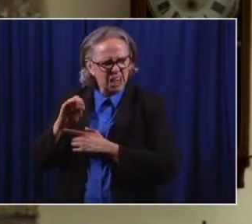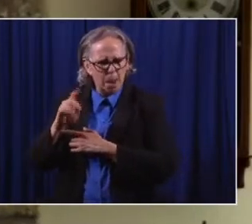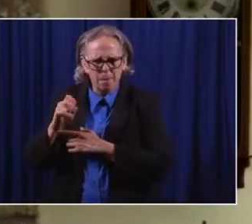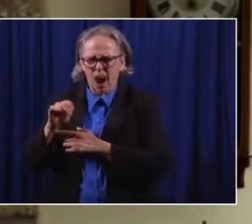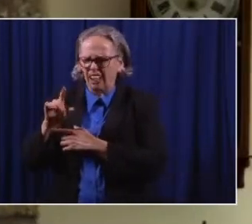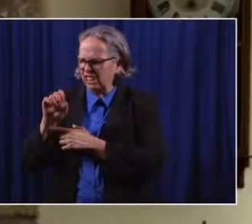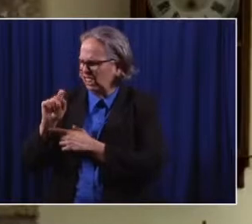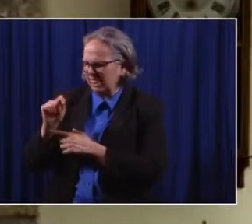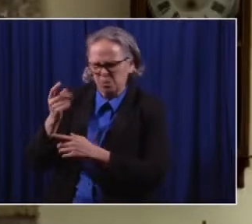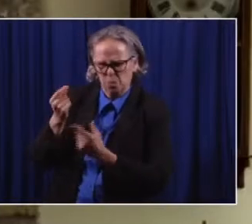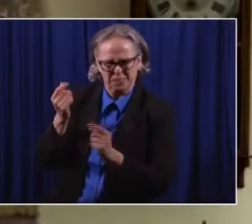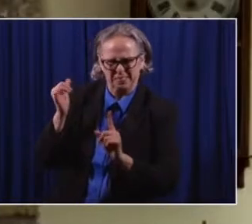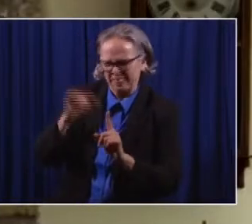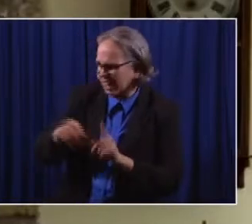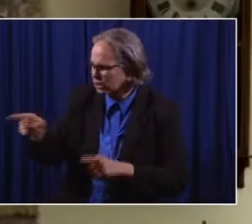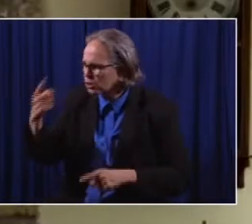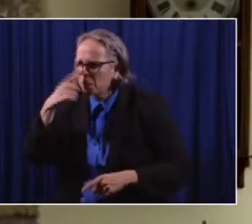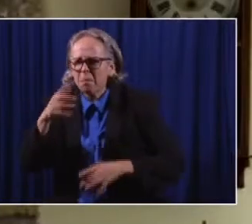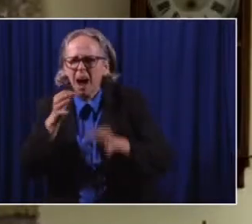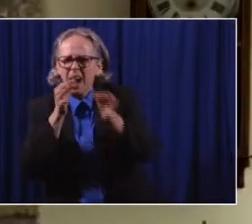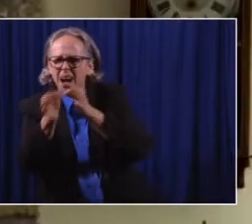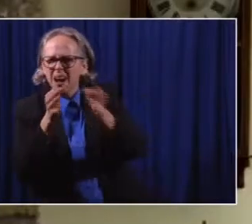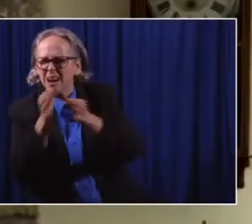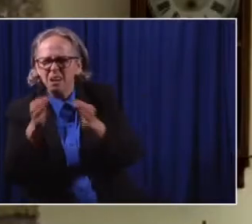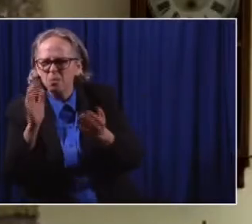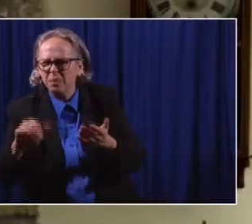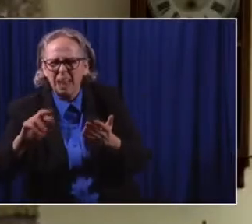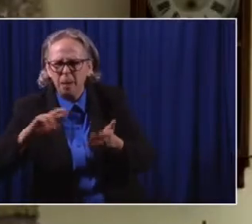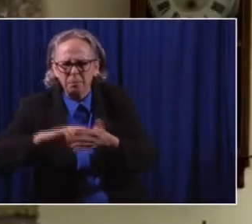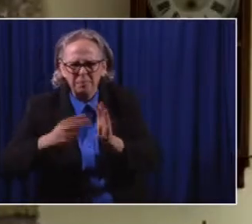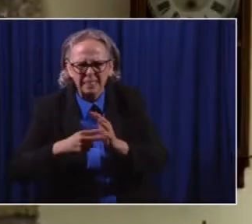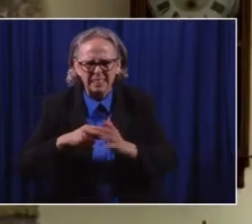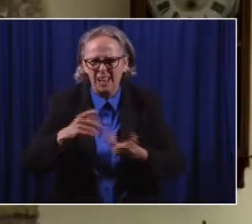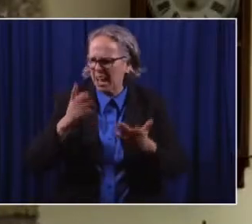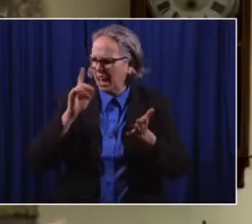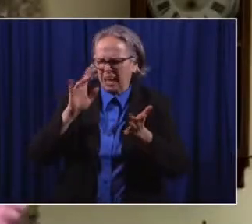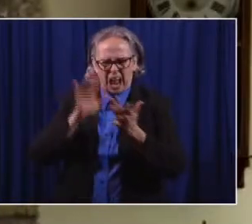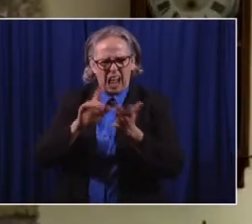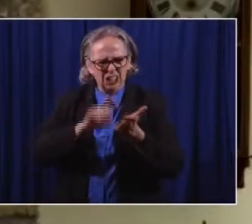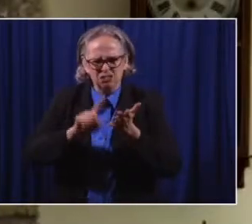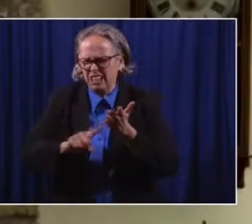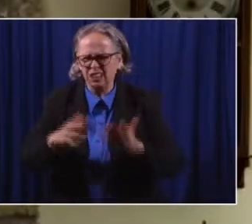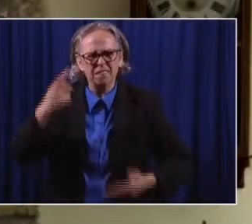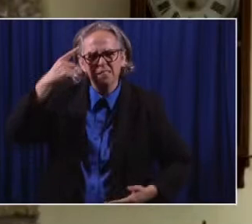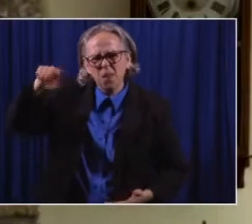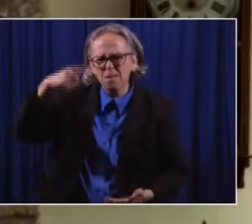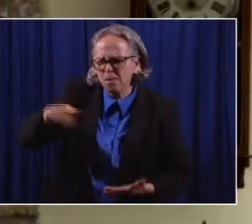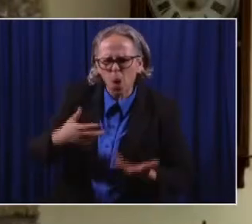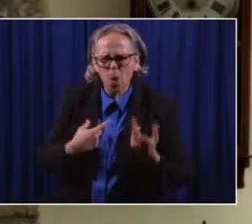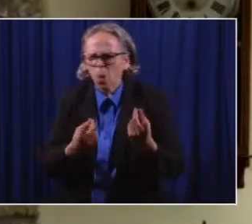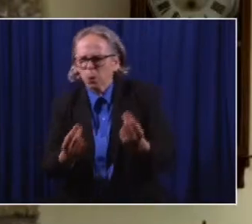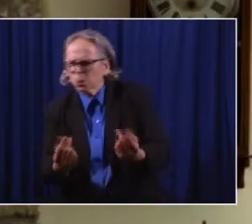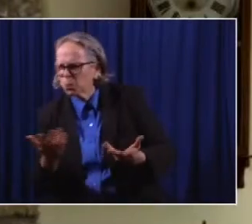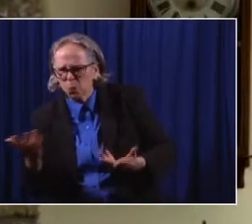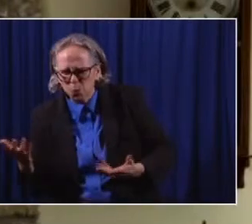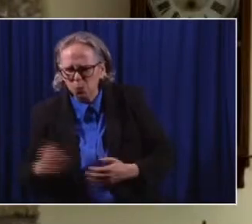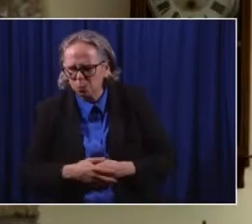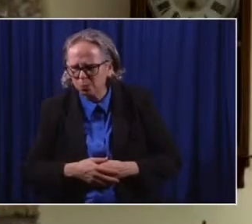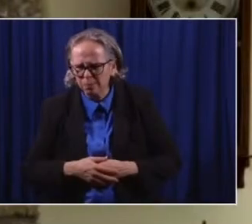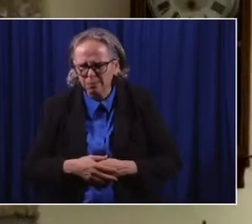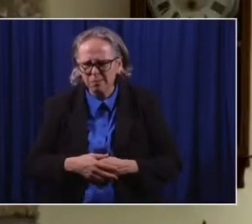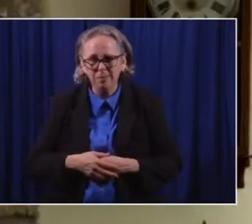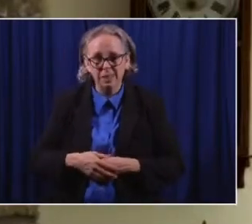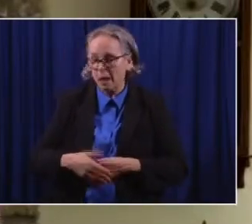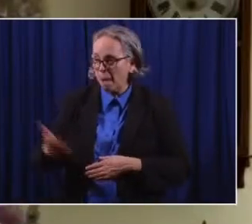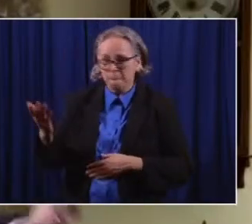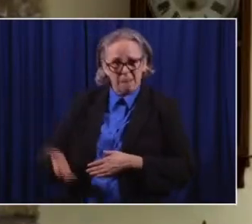process from the beginning, and then just kind of information comes in from the time it maybe comes into the health